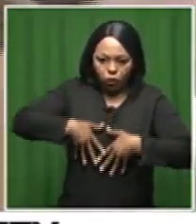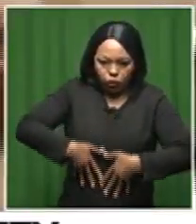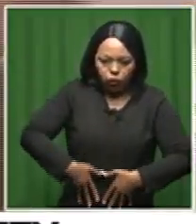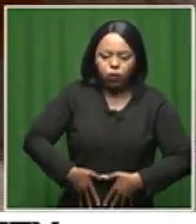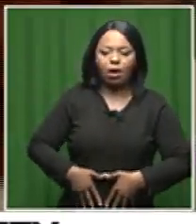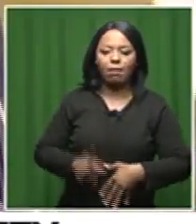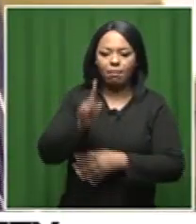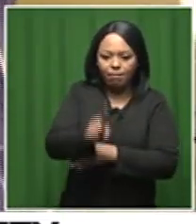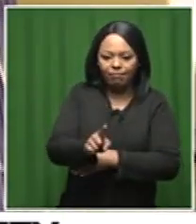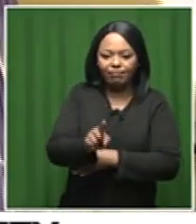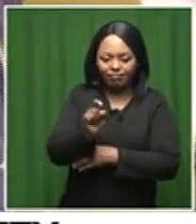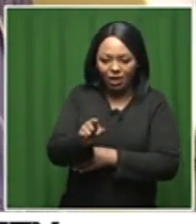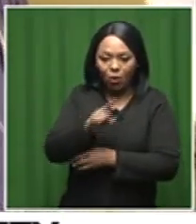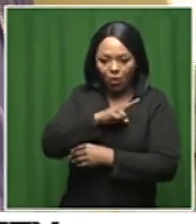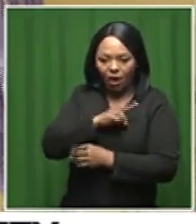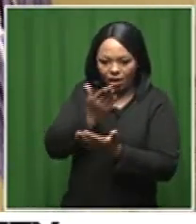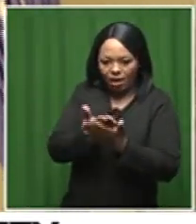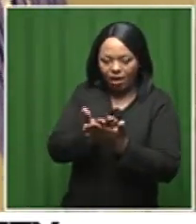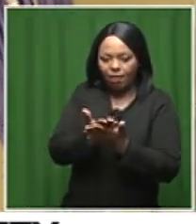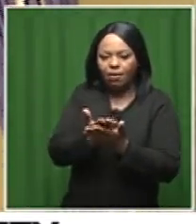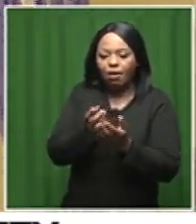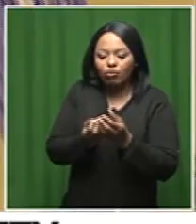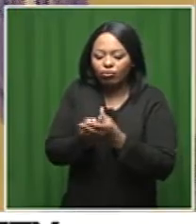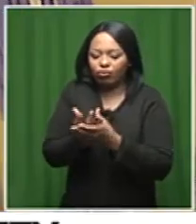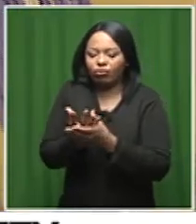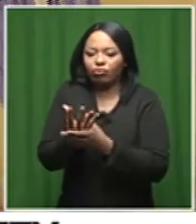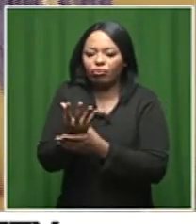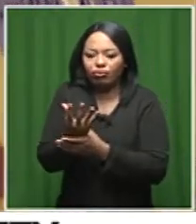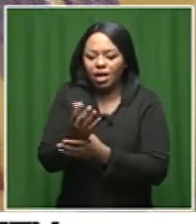the stem cells. And in some